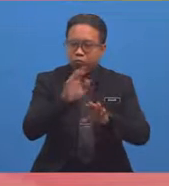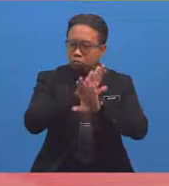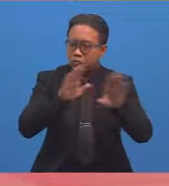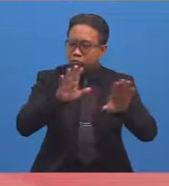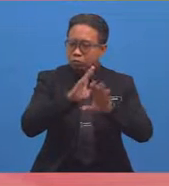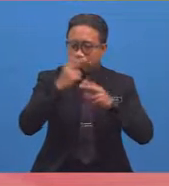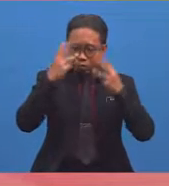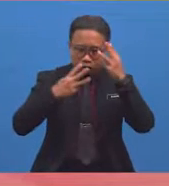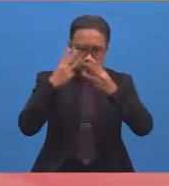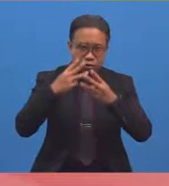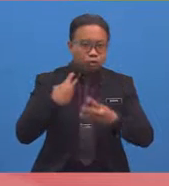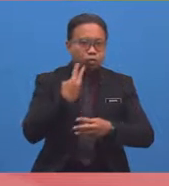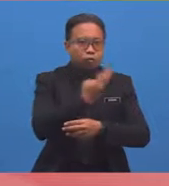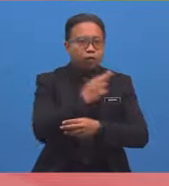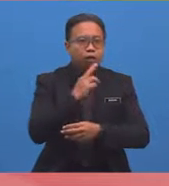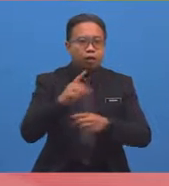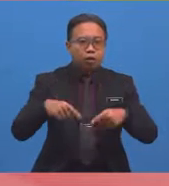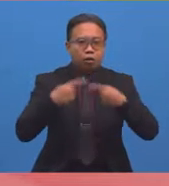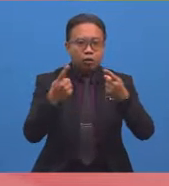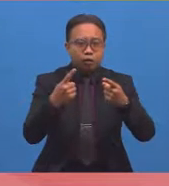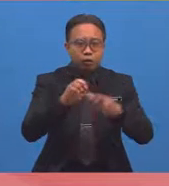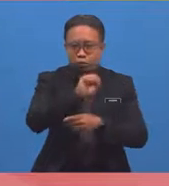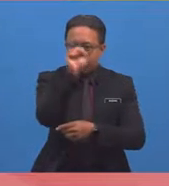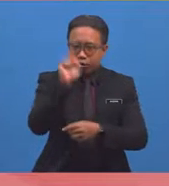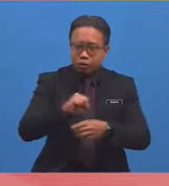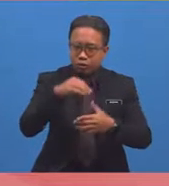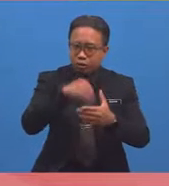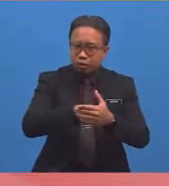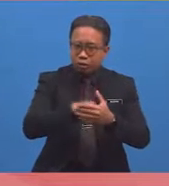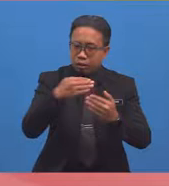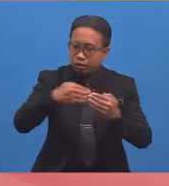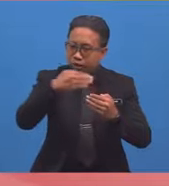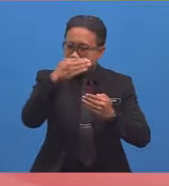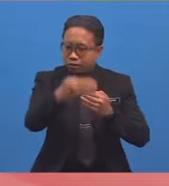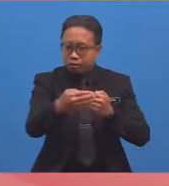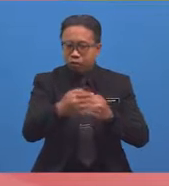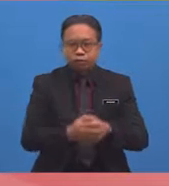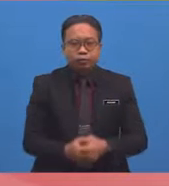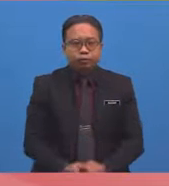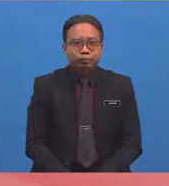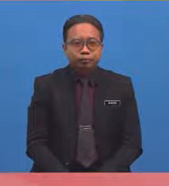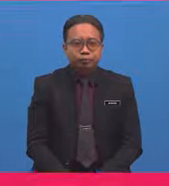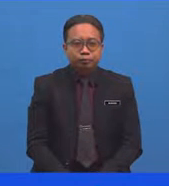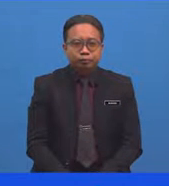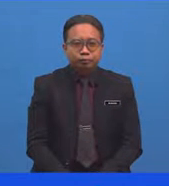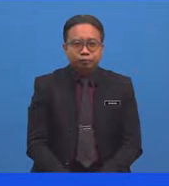worry not, because we are going to try some questions in the next segment that would probably make it more clear for you.